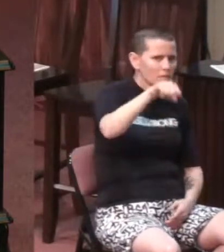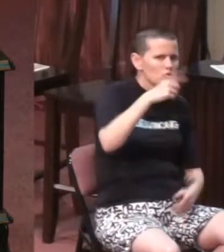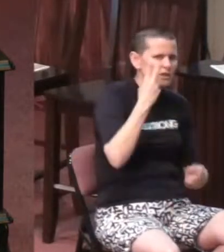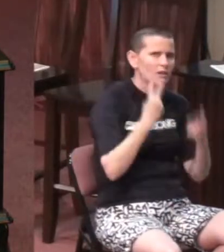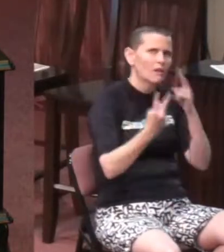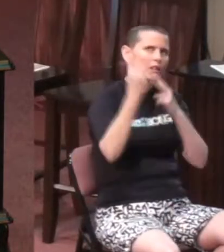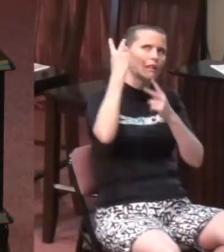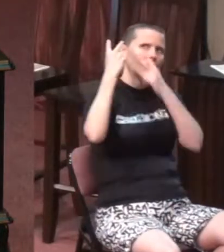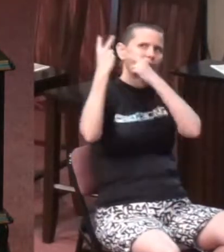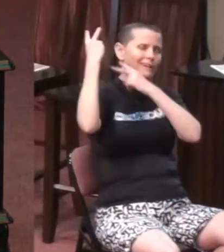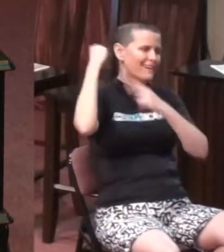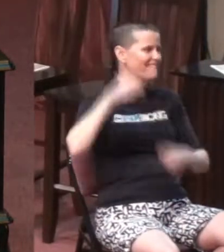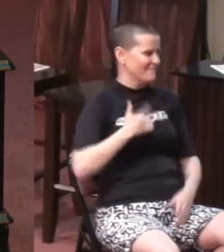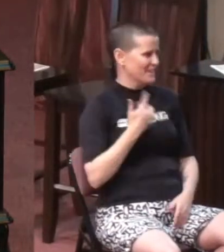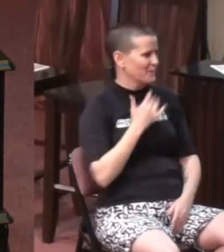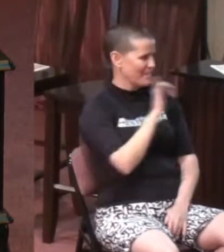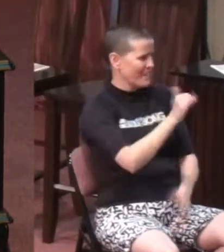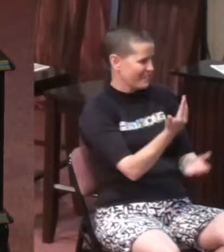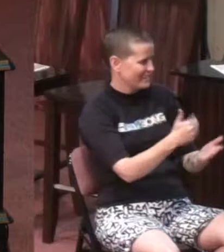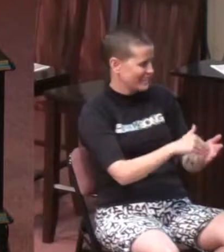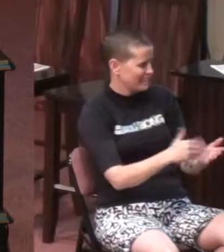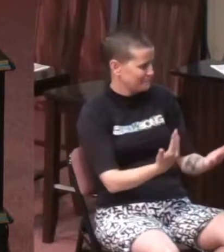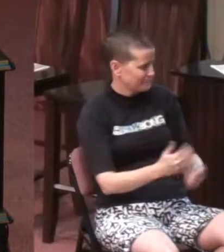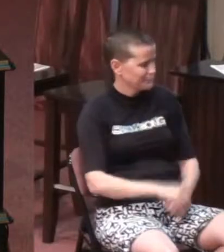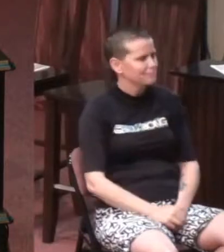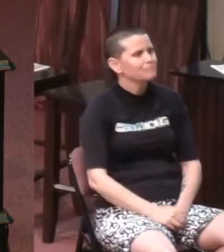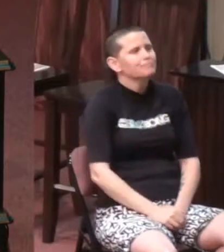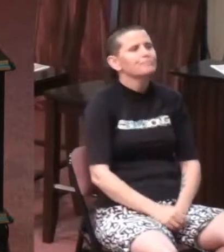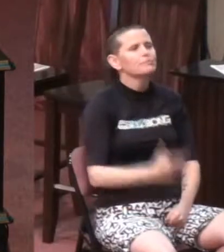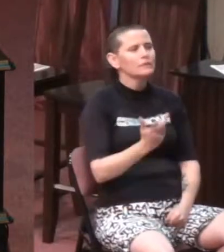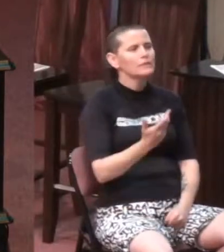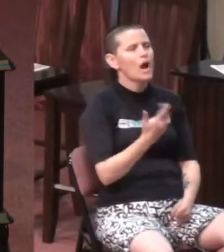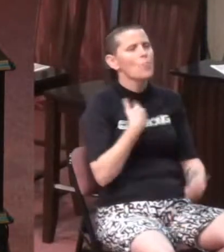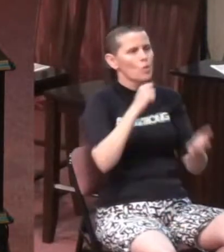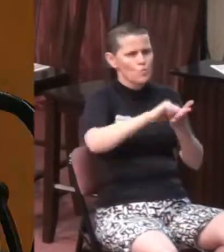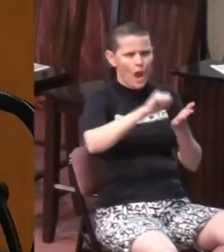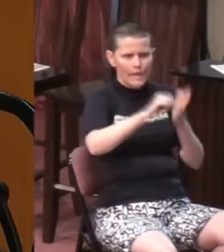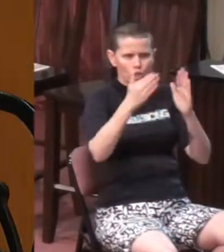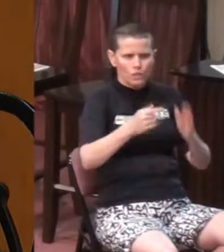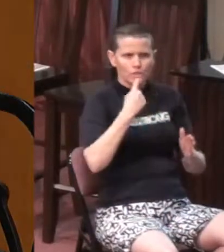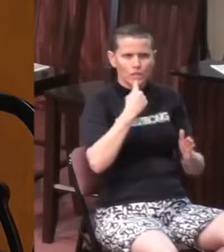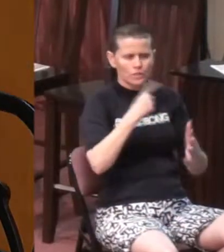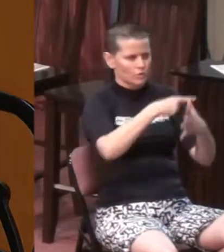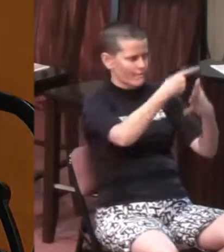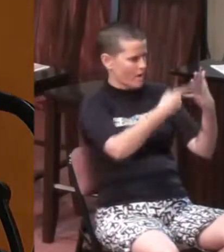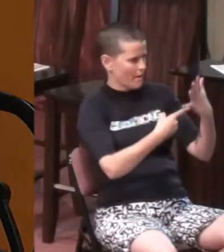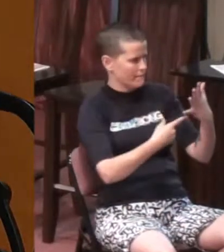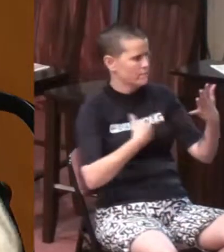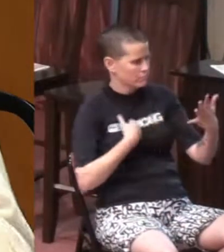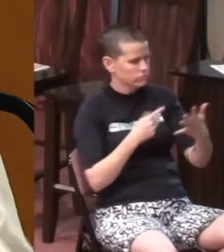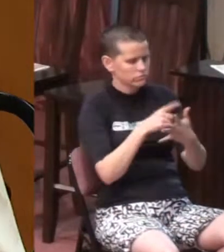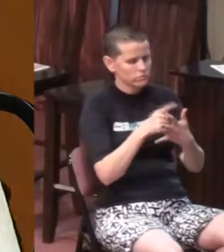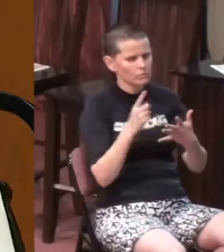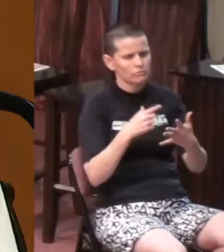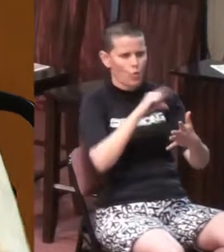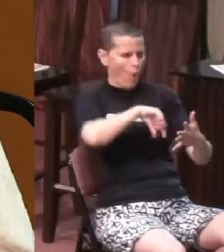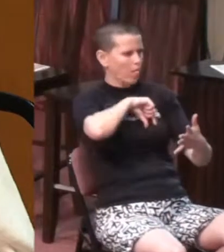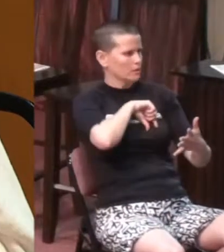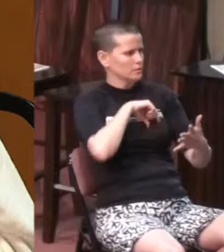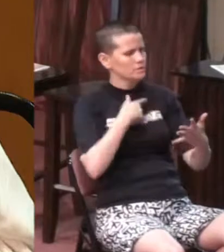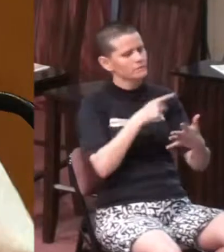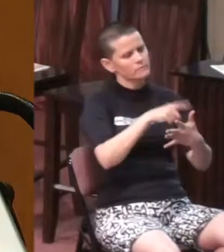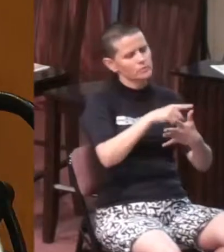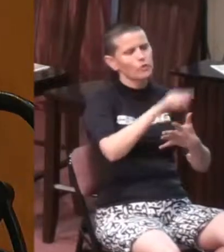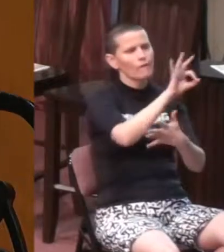Mary O'Malley says there's 5 different qualities, and that one is flow. That kaleidoscope ever unfolding, it's flow. It's always